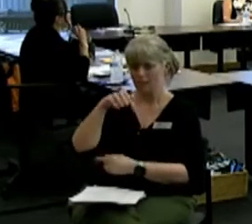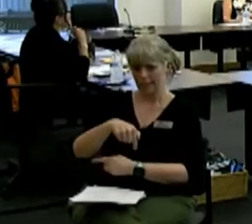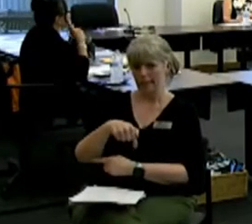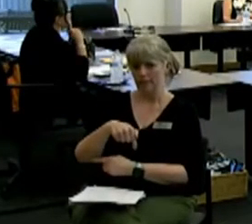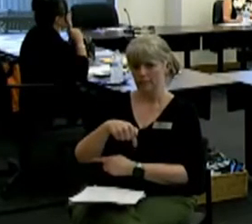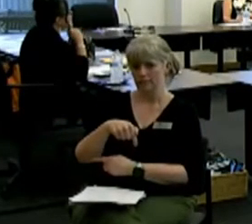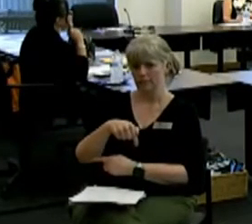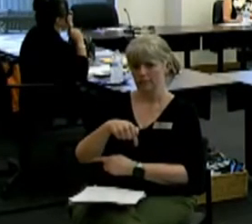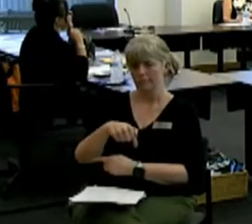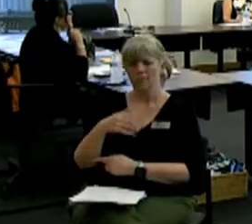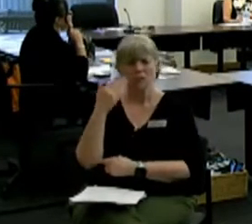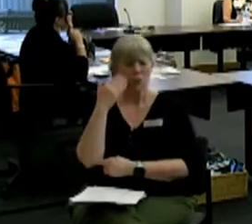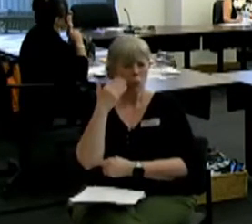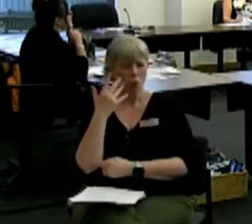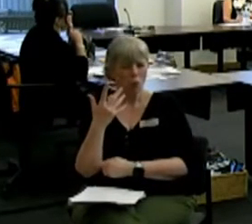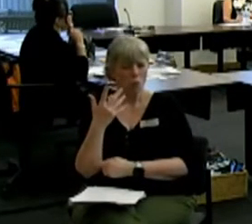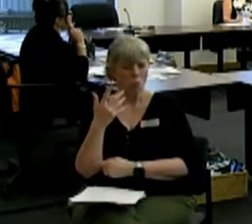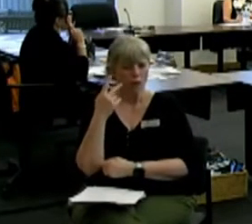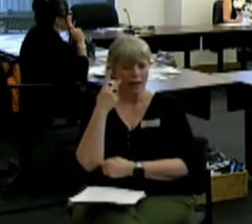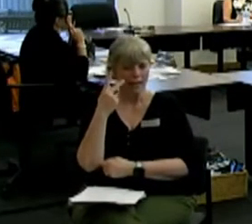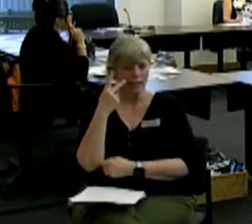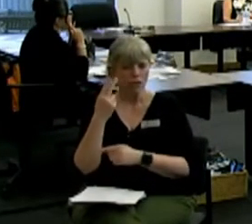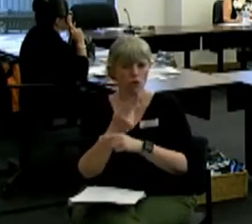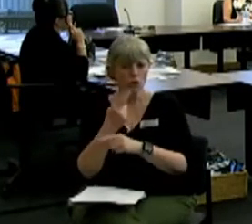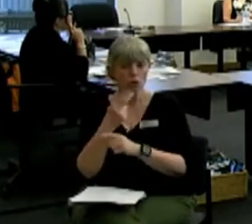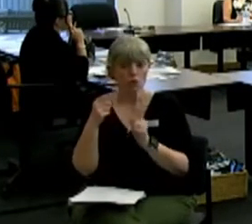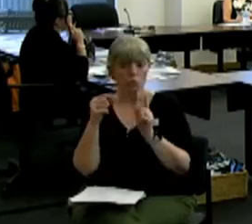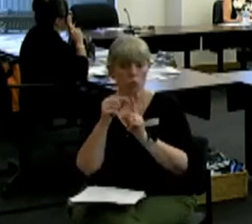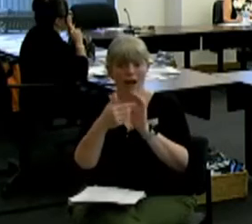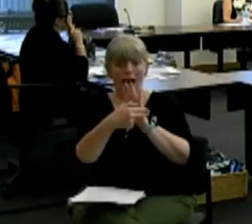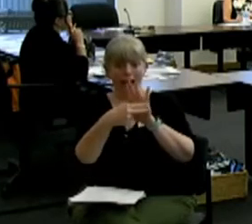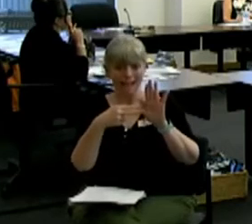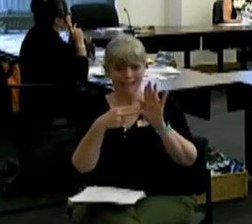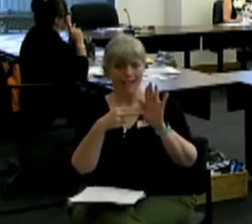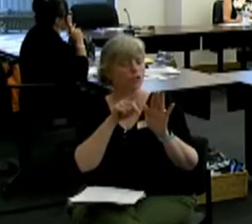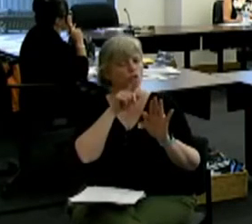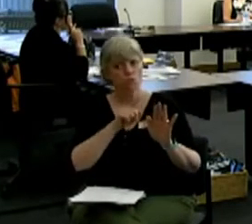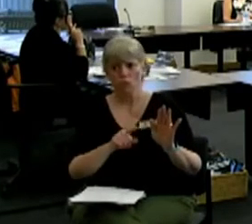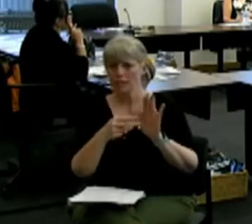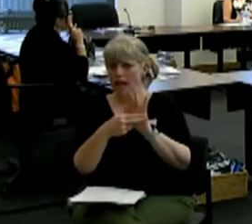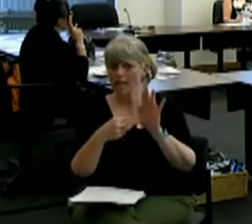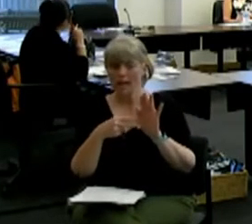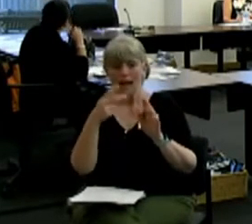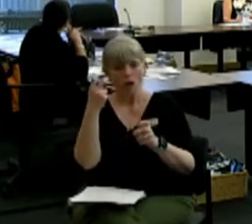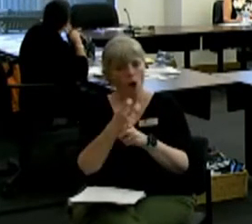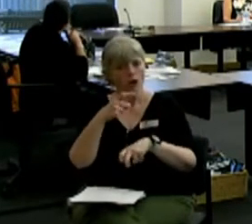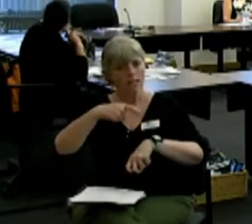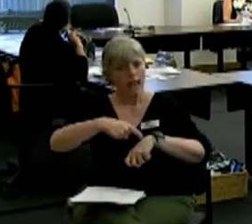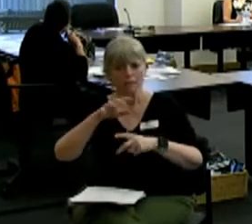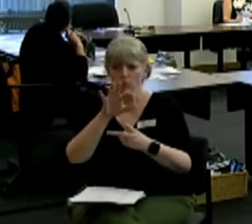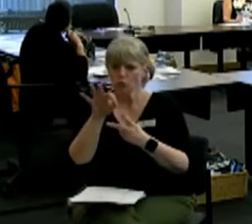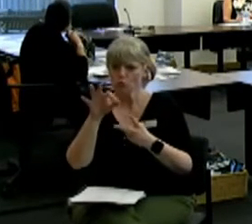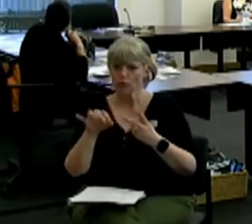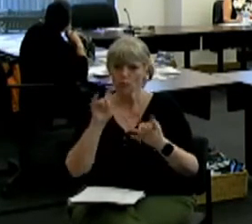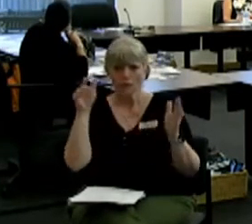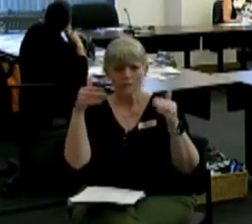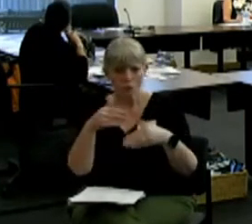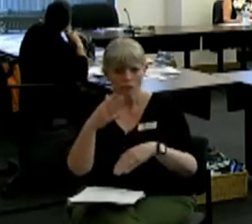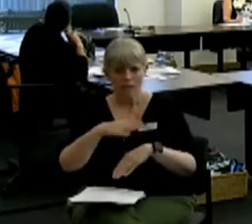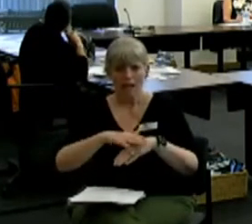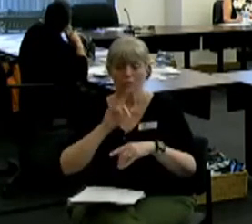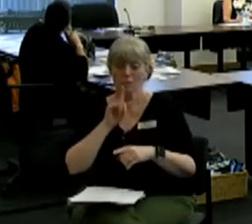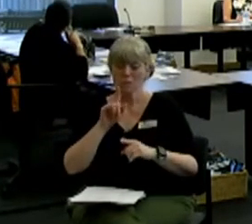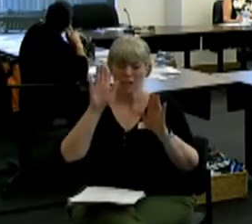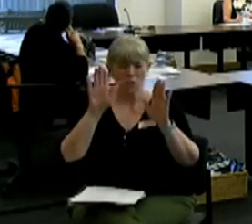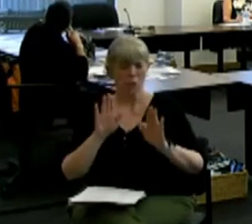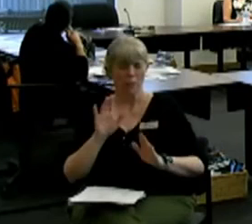here. You know what? When I use the word highlight, it truly is. I had a hard time choosing what to focus on, but I actually have some